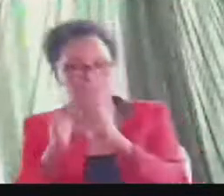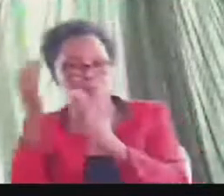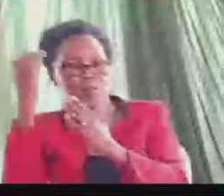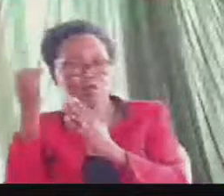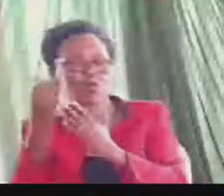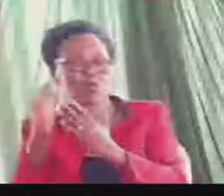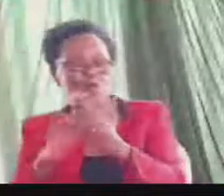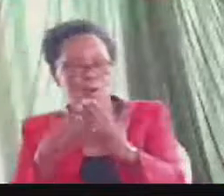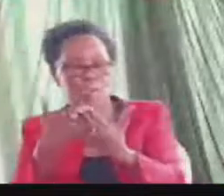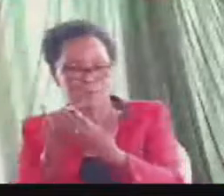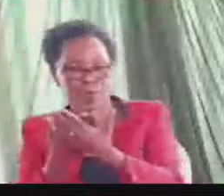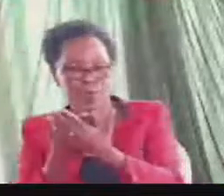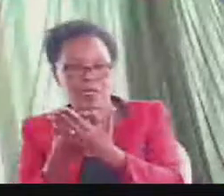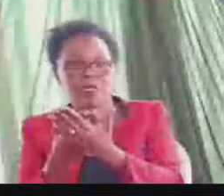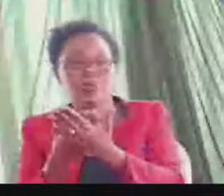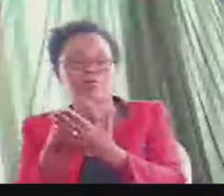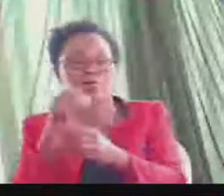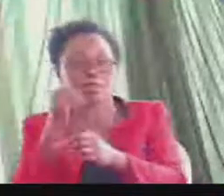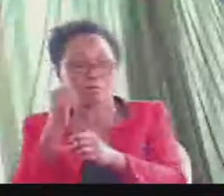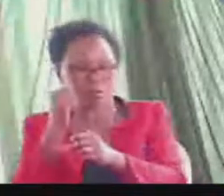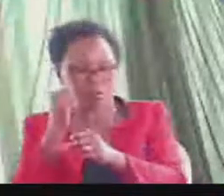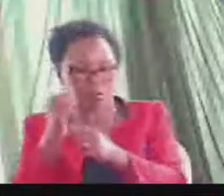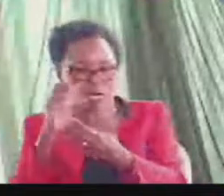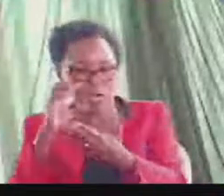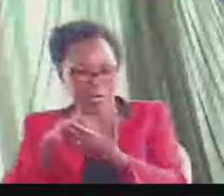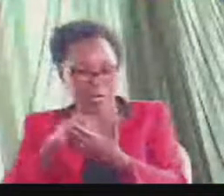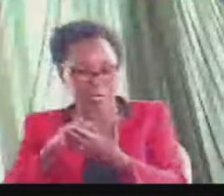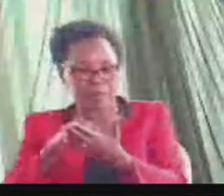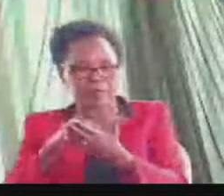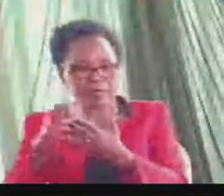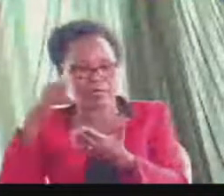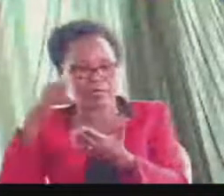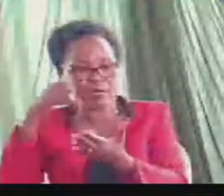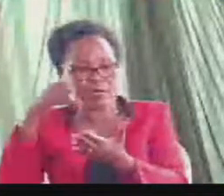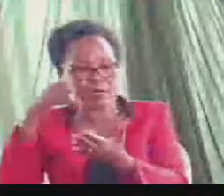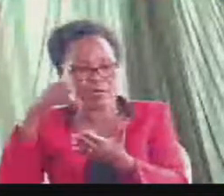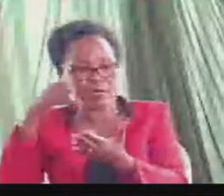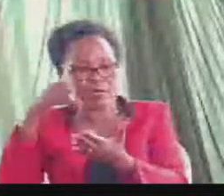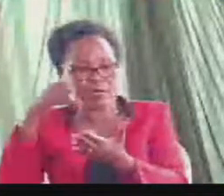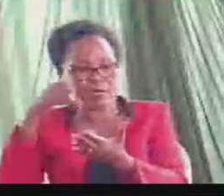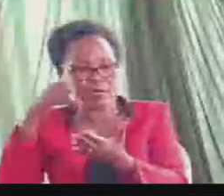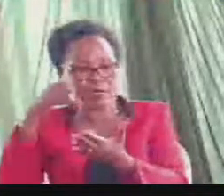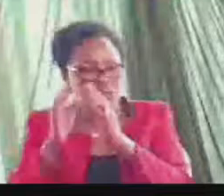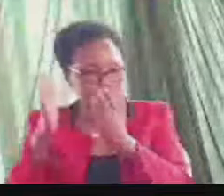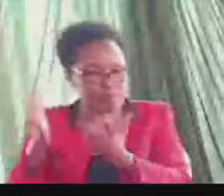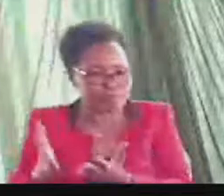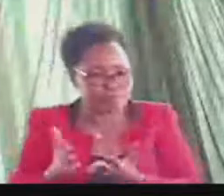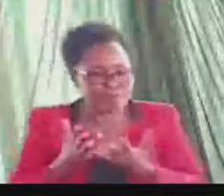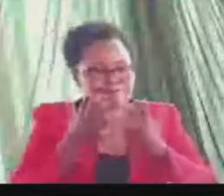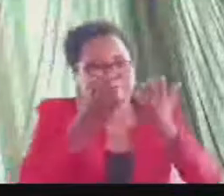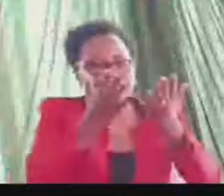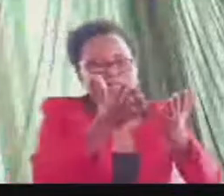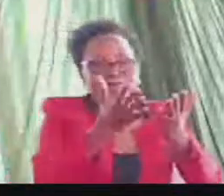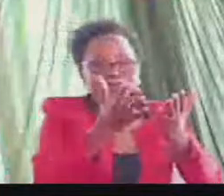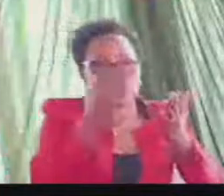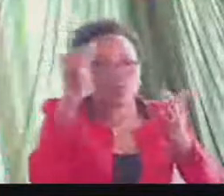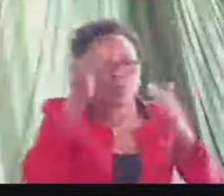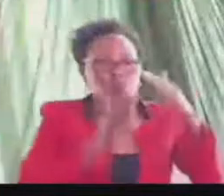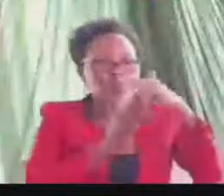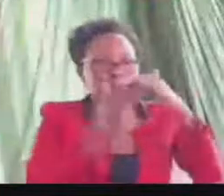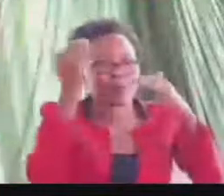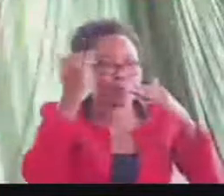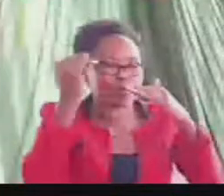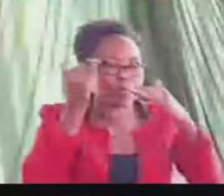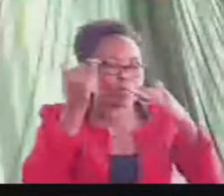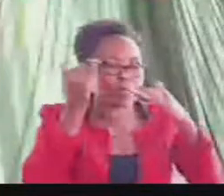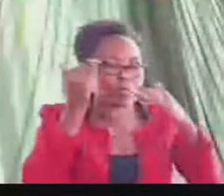involving interpretation of the Constitution, an appeal lies as of right to the Supreme Court. On the other aspects of